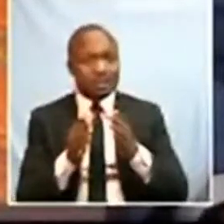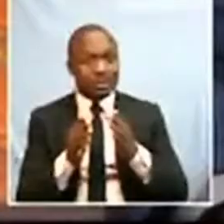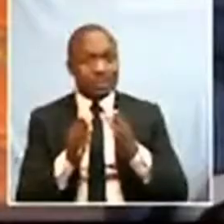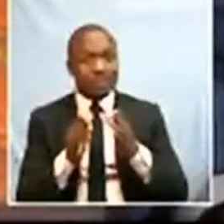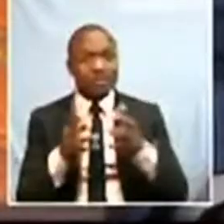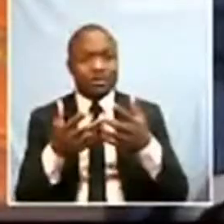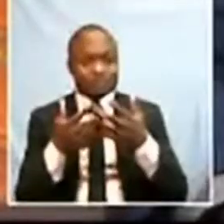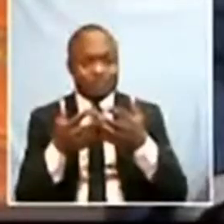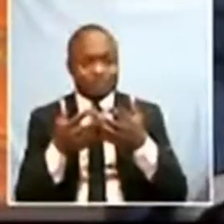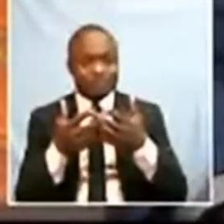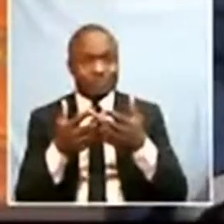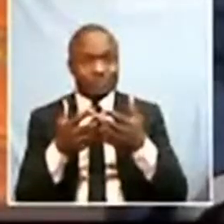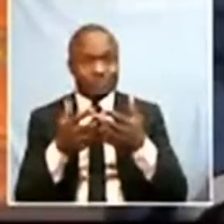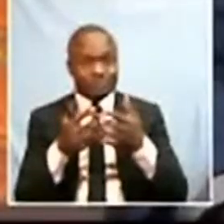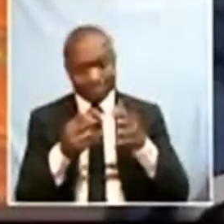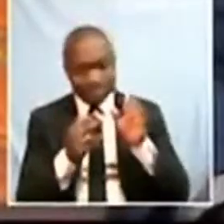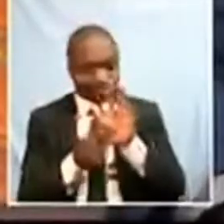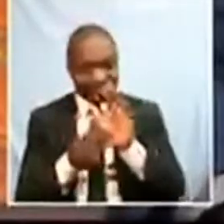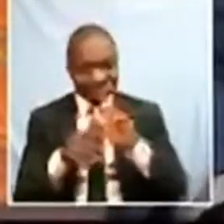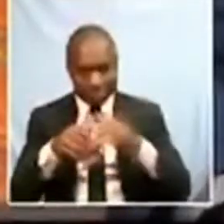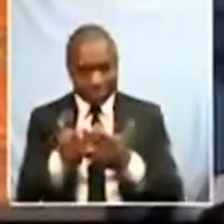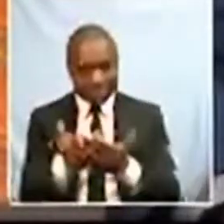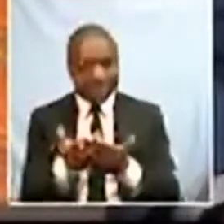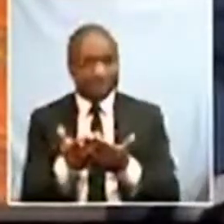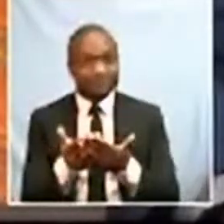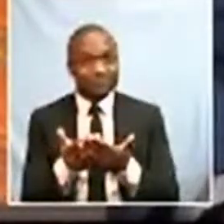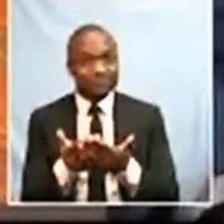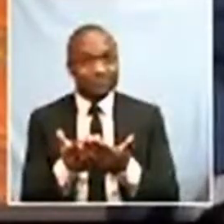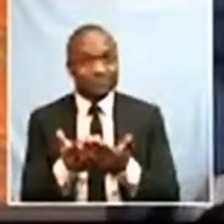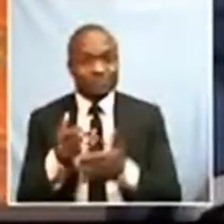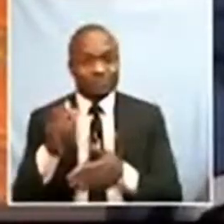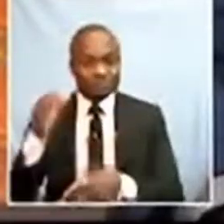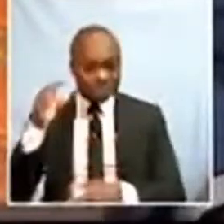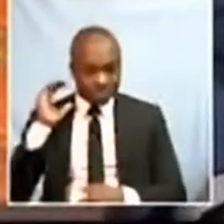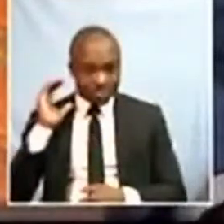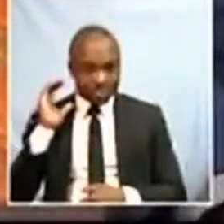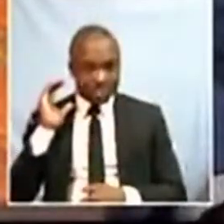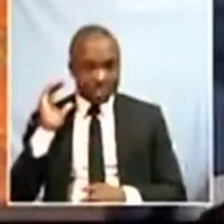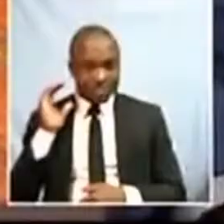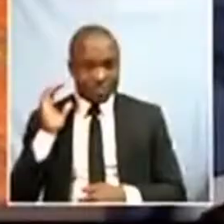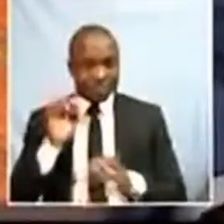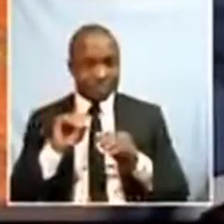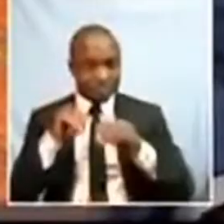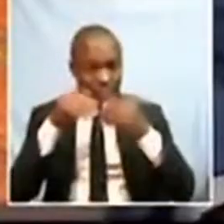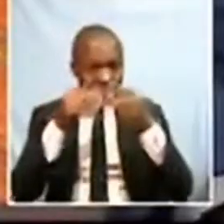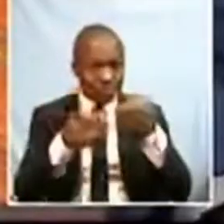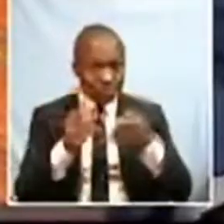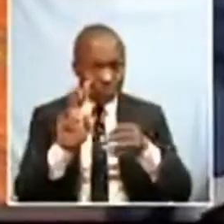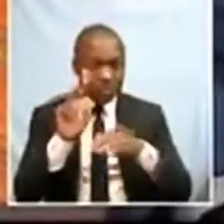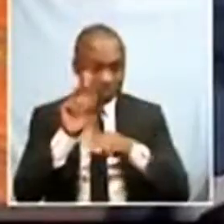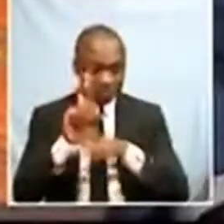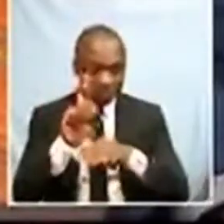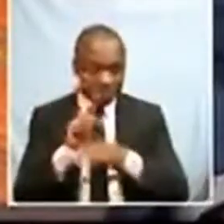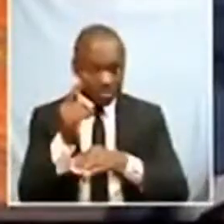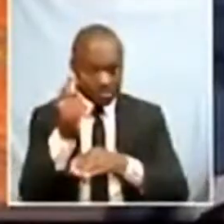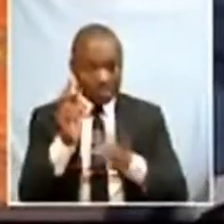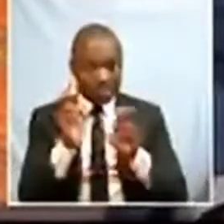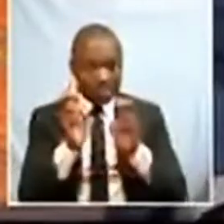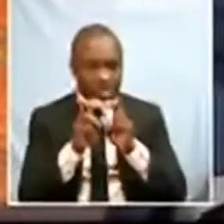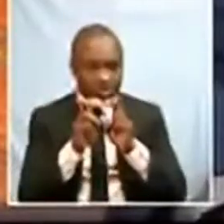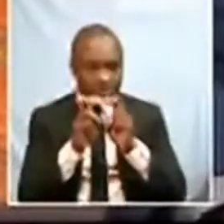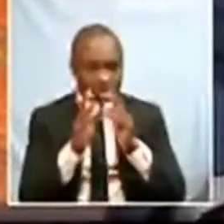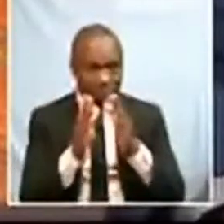to confirm how the capacity to award 2 projects to 1 contractor